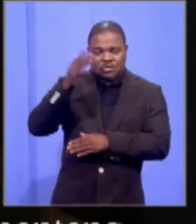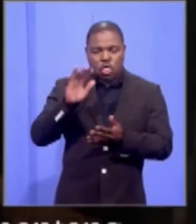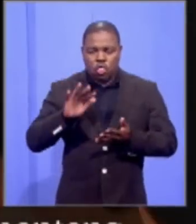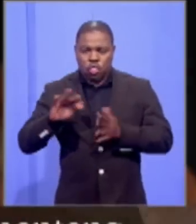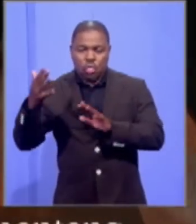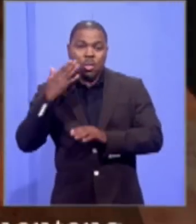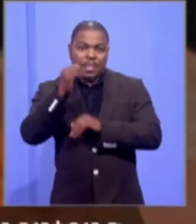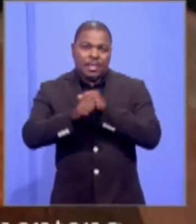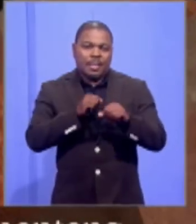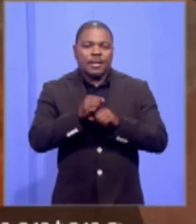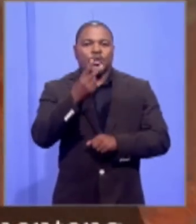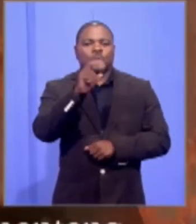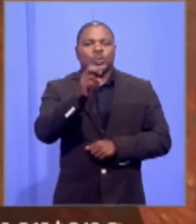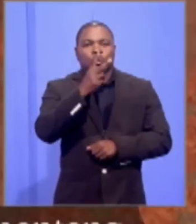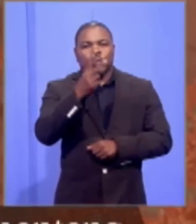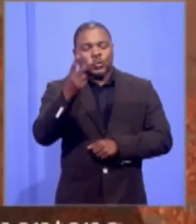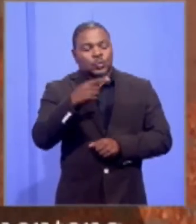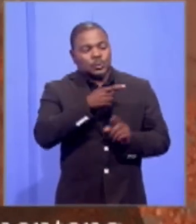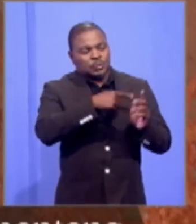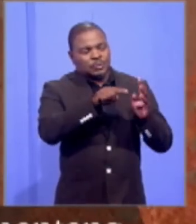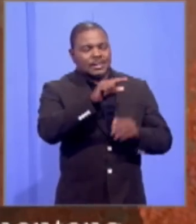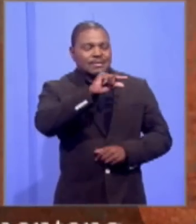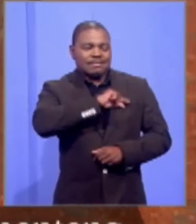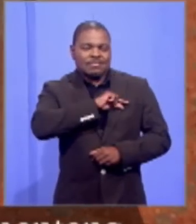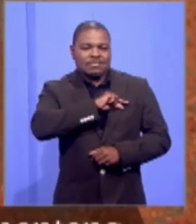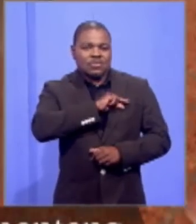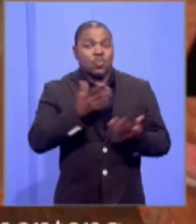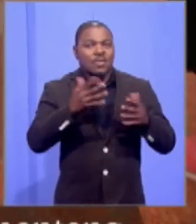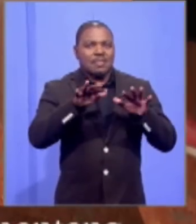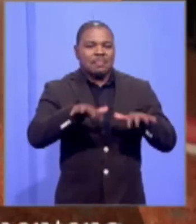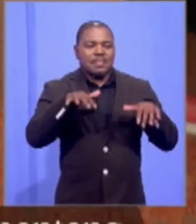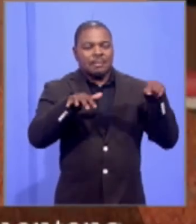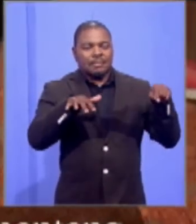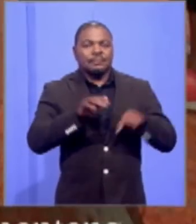ka 2022 a bonwe molato parlamenteng.